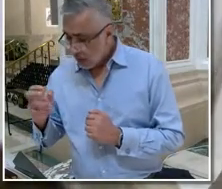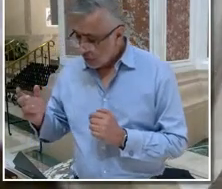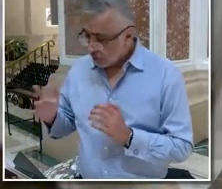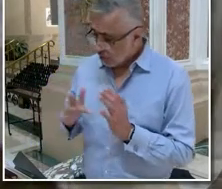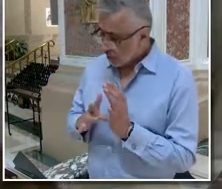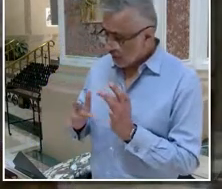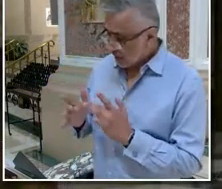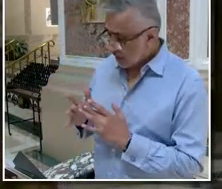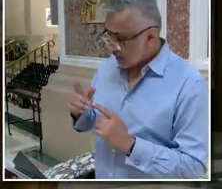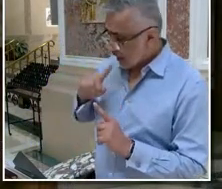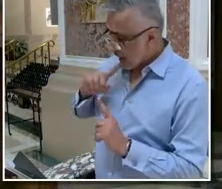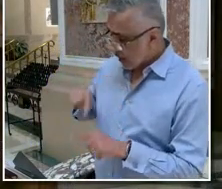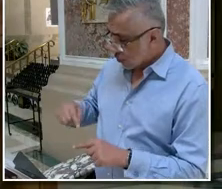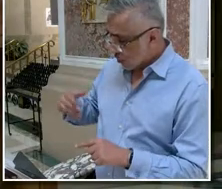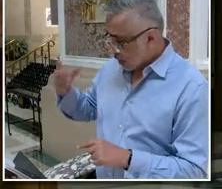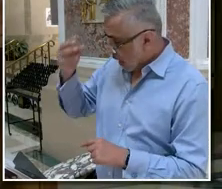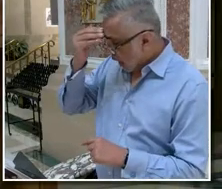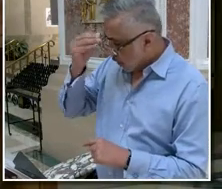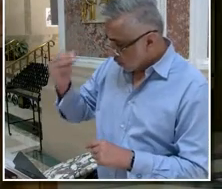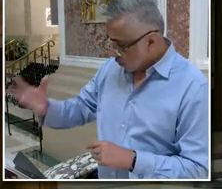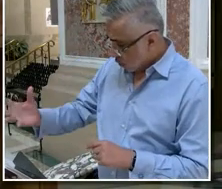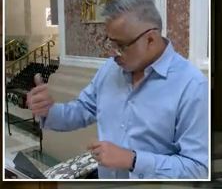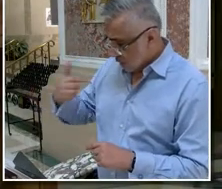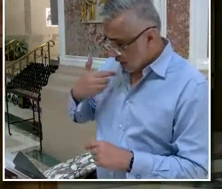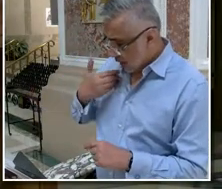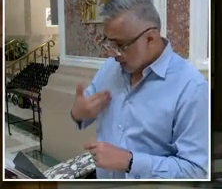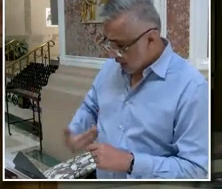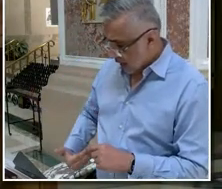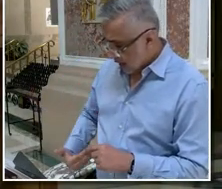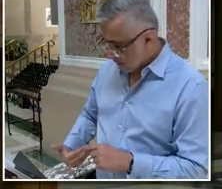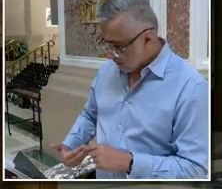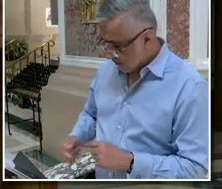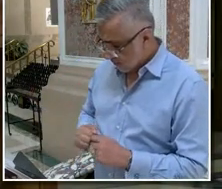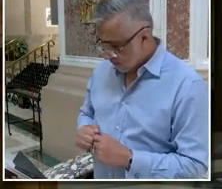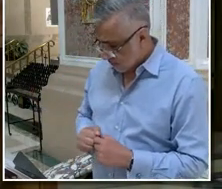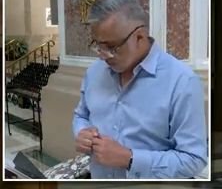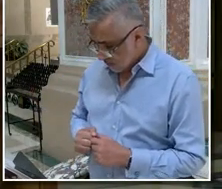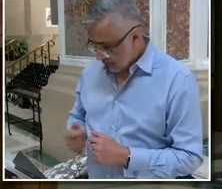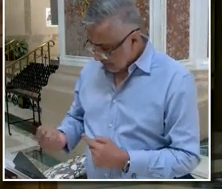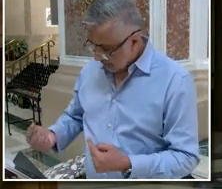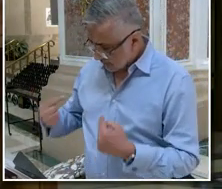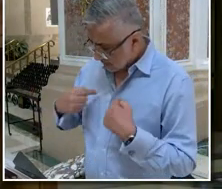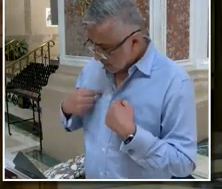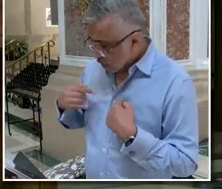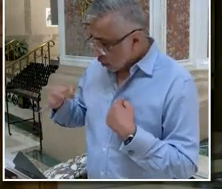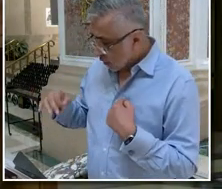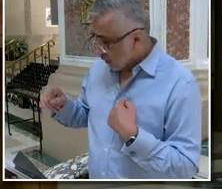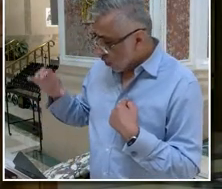answered, "I told you that I am. So if you